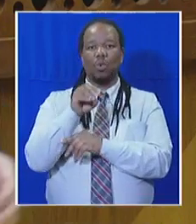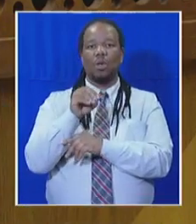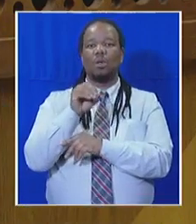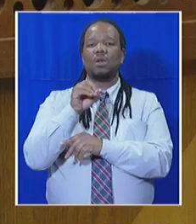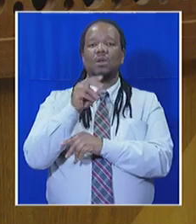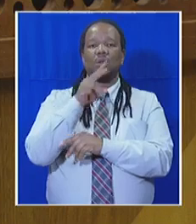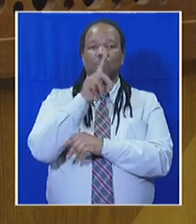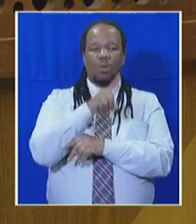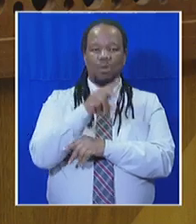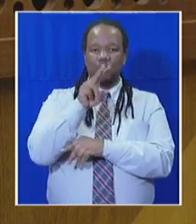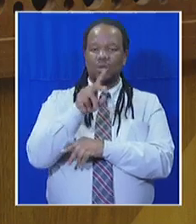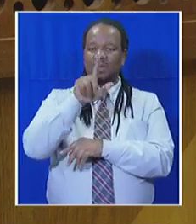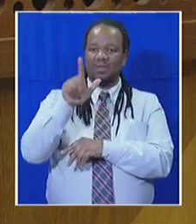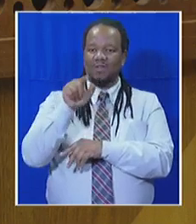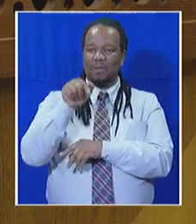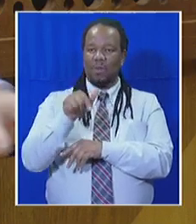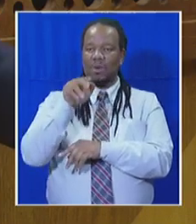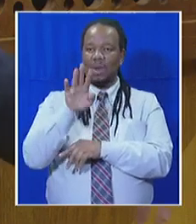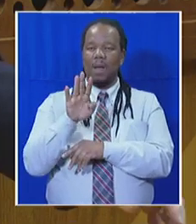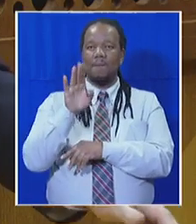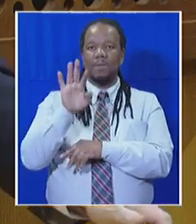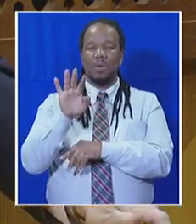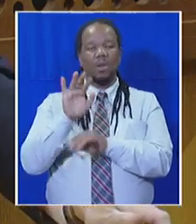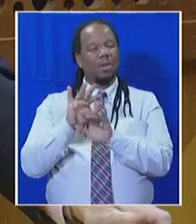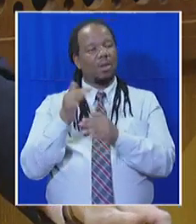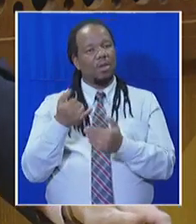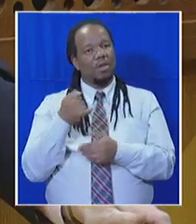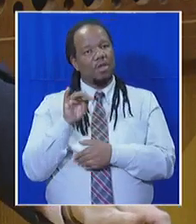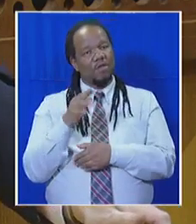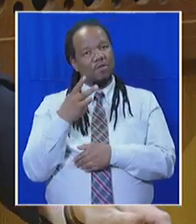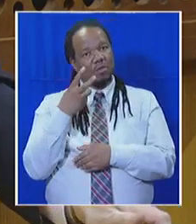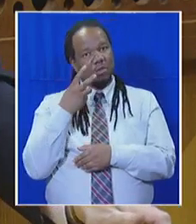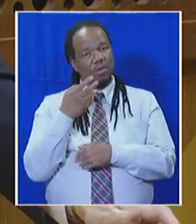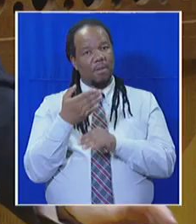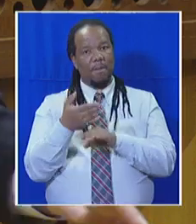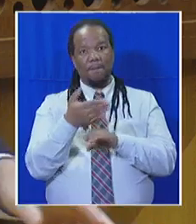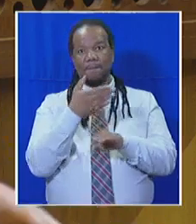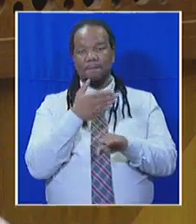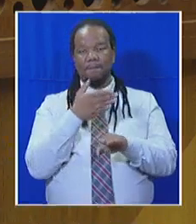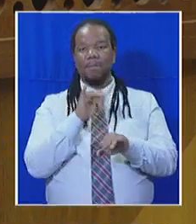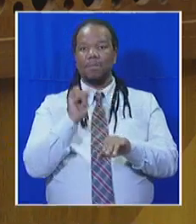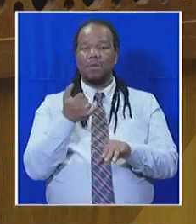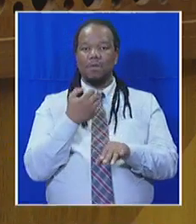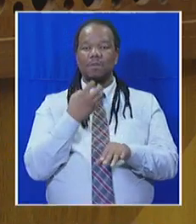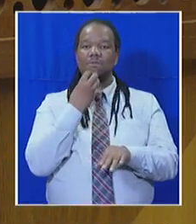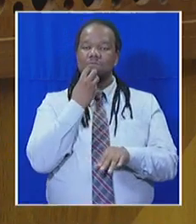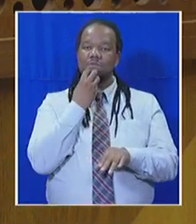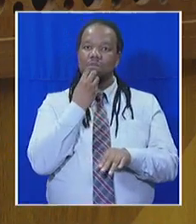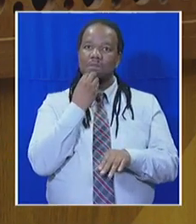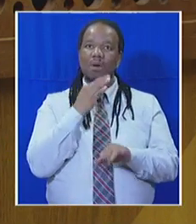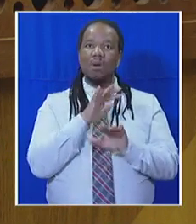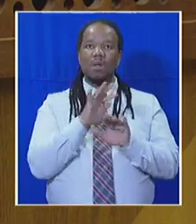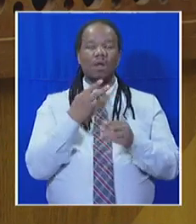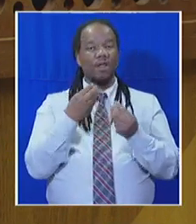127.9 billion. The numbers are staggering, and if you listen to former President Kgalema Motlanthe, they are red